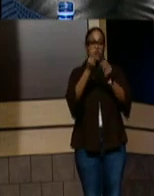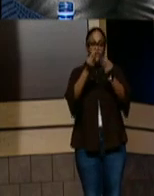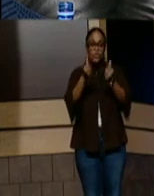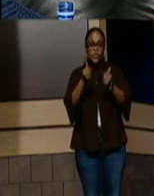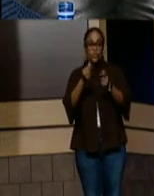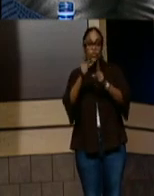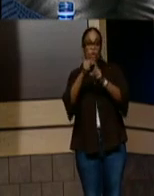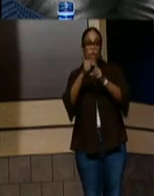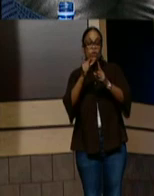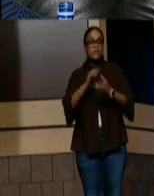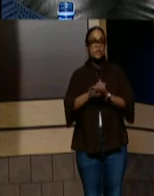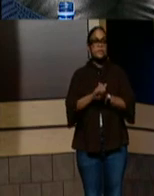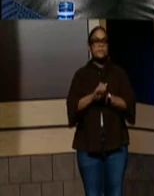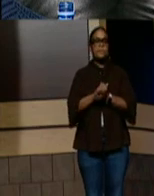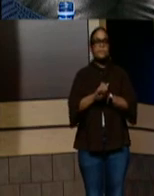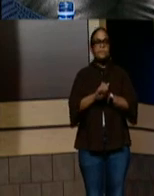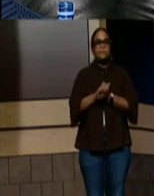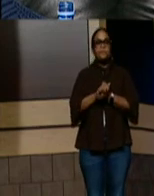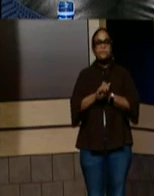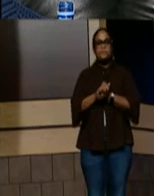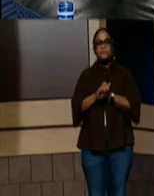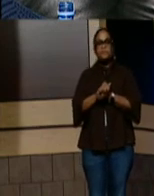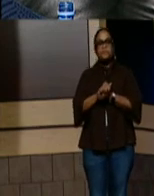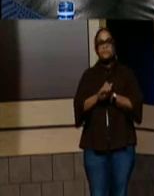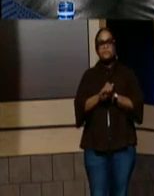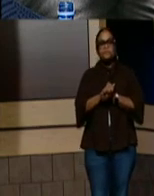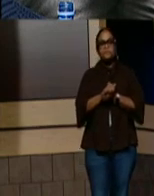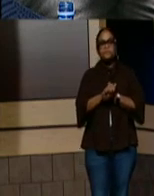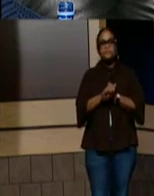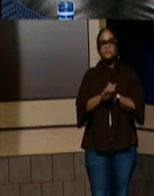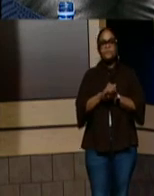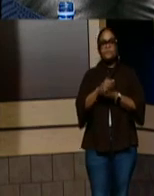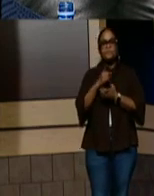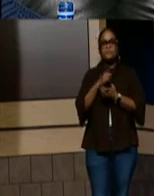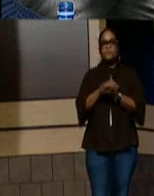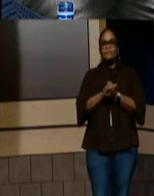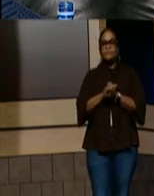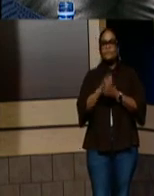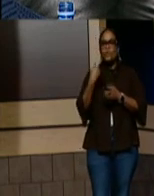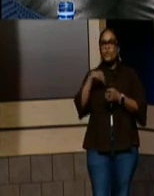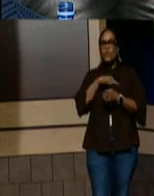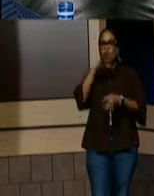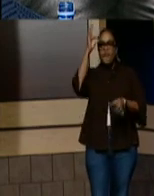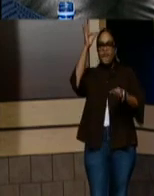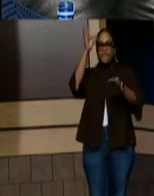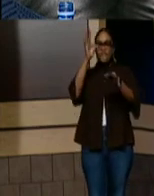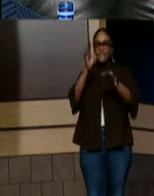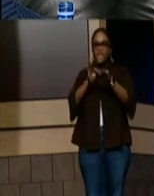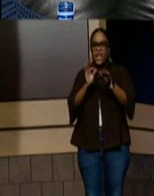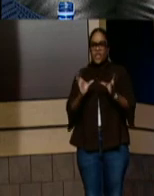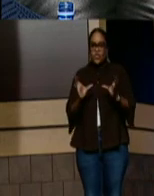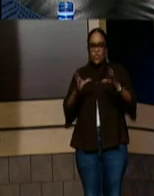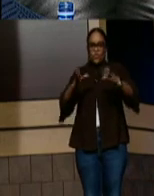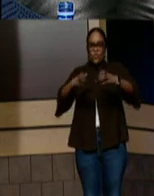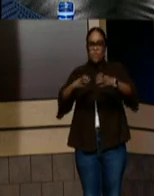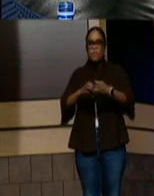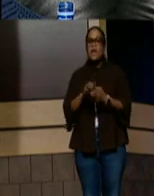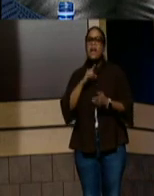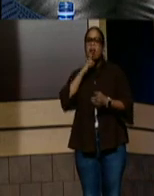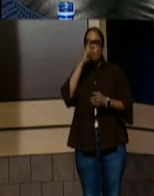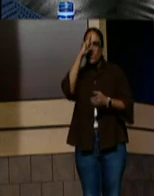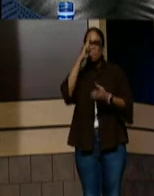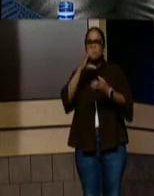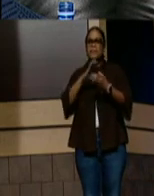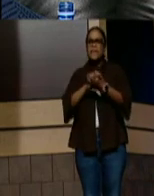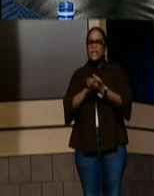talking. A faith man. Yeah, talk. We're going to have a whole faith section, though. I really believe that things like